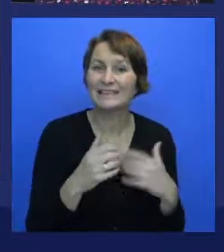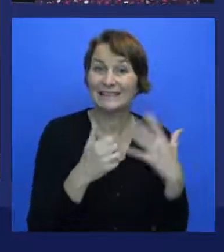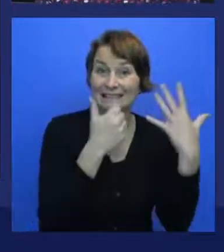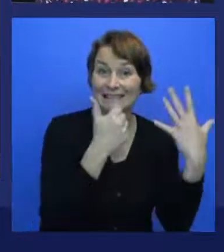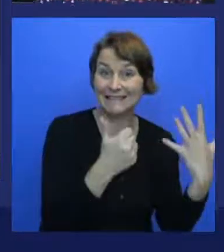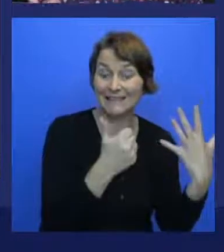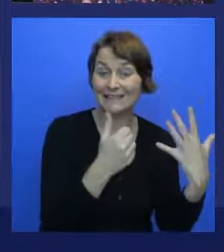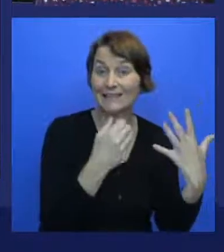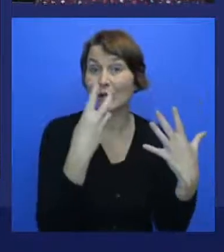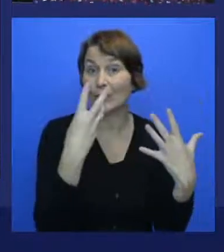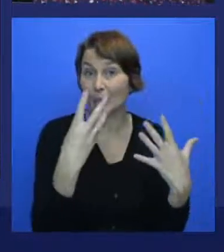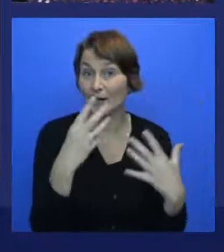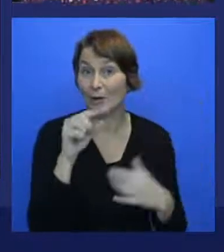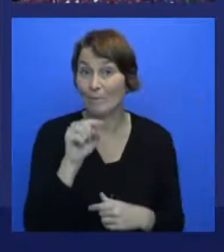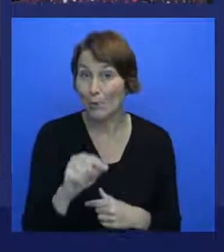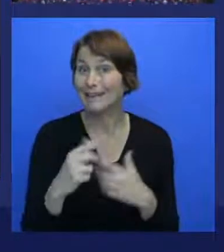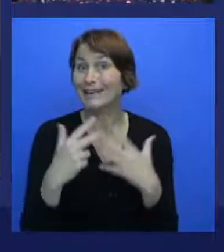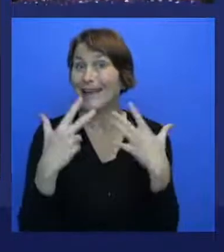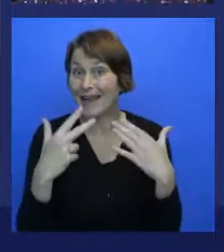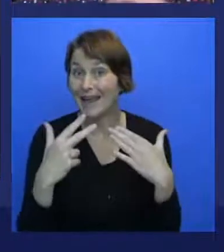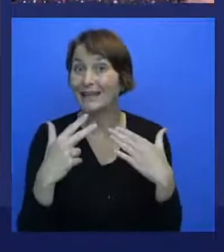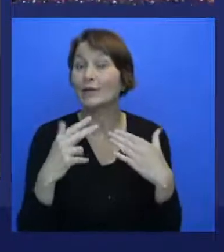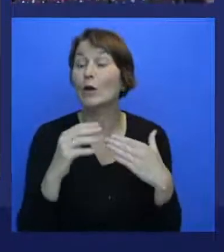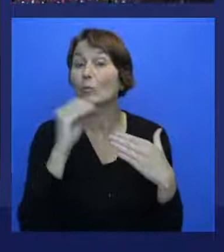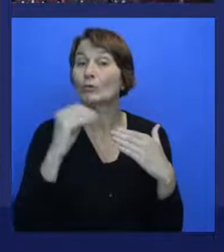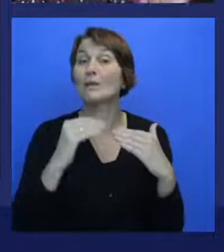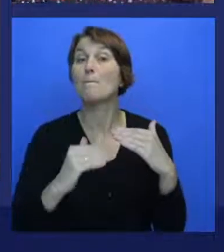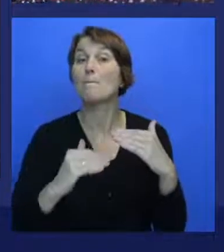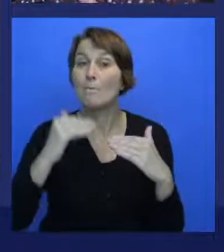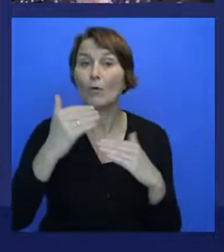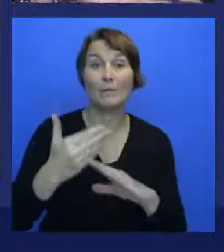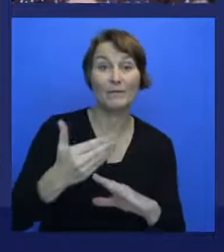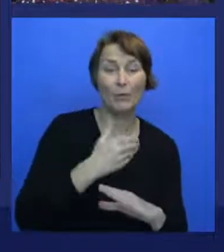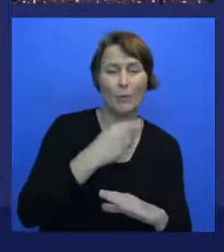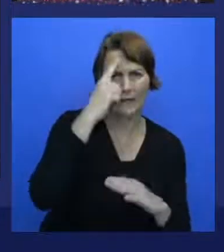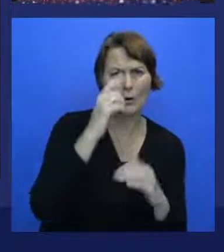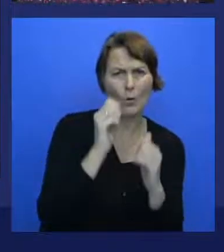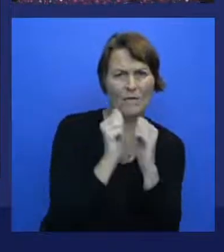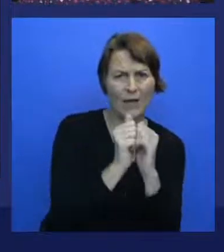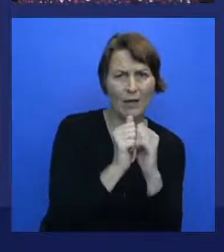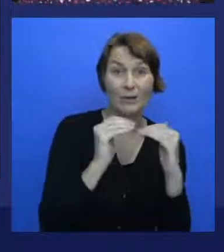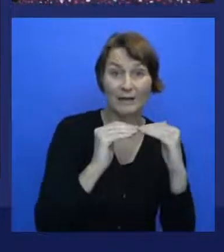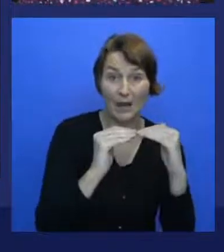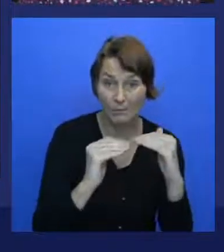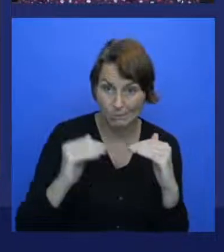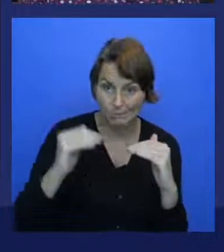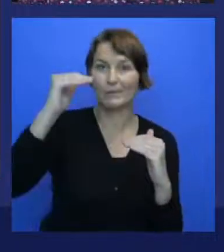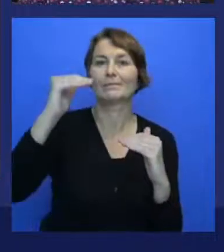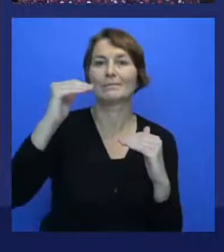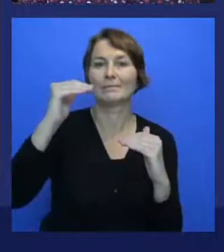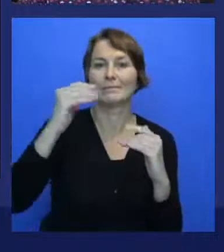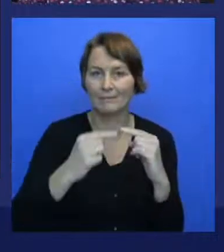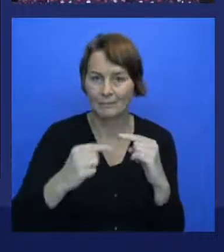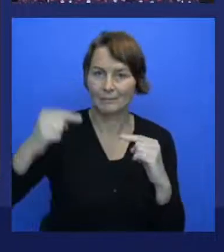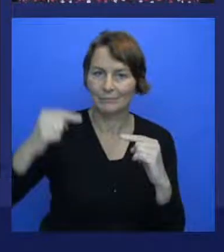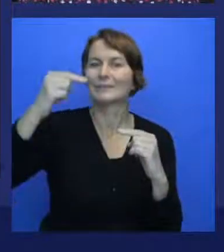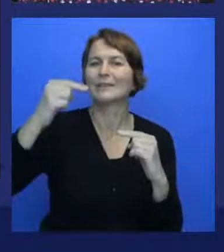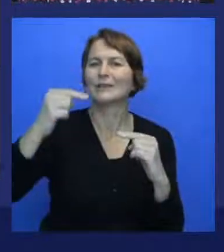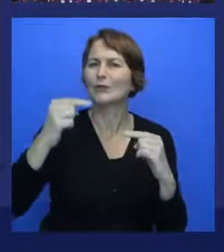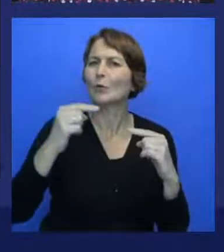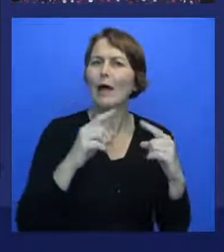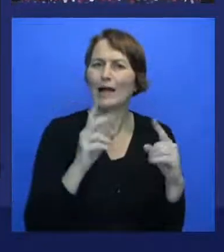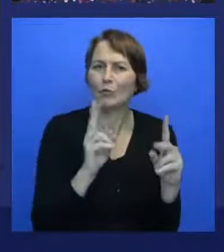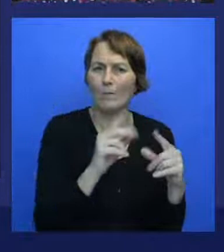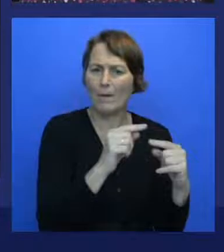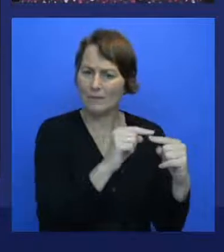63.84% above the expected value for this particular time series data. And there's a ton of cool things that you can do with